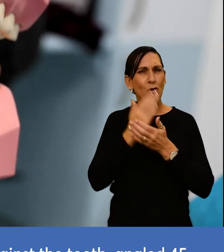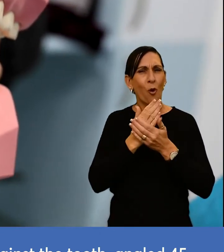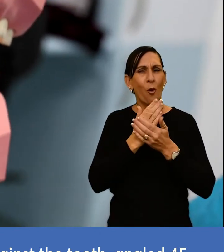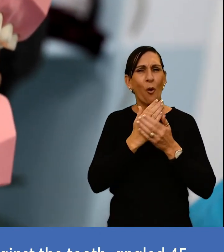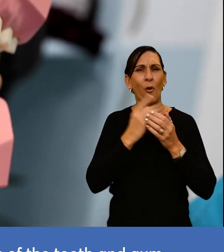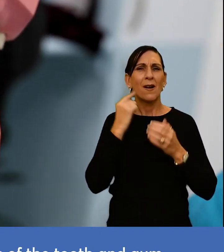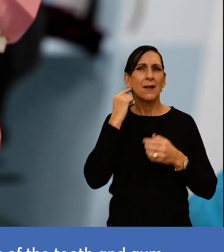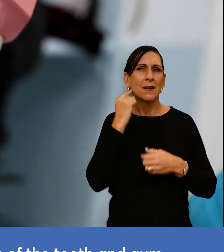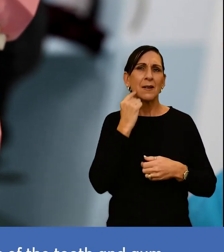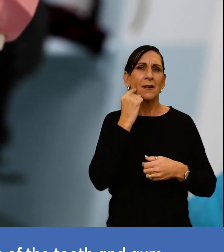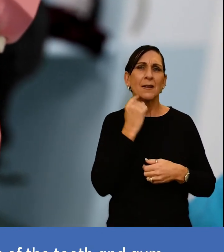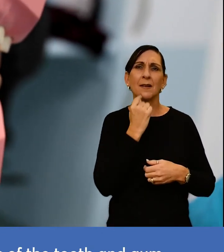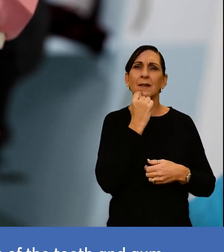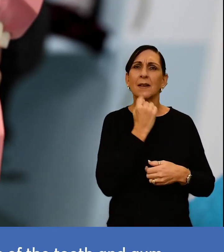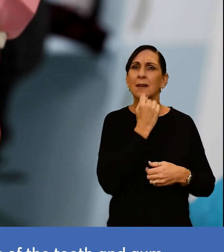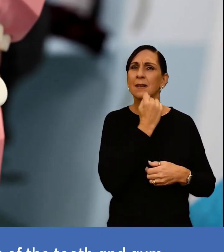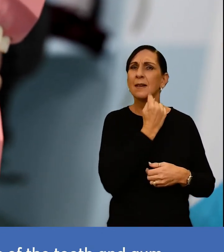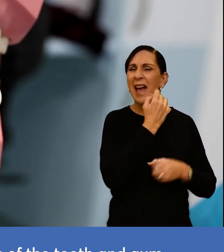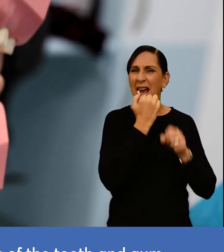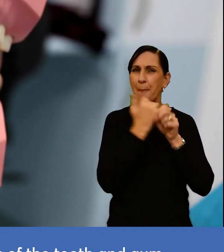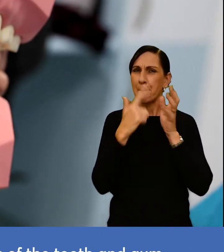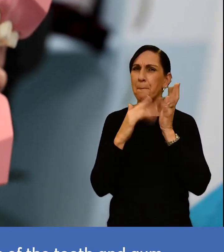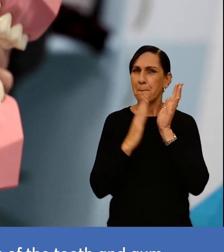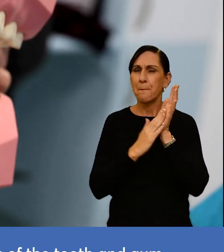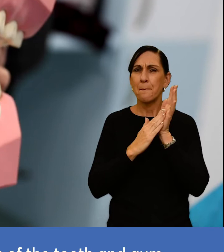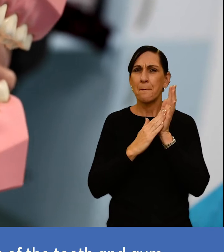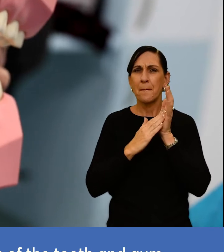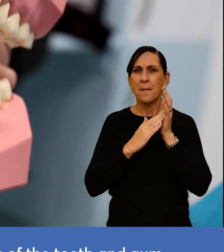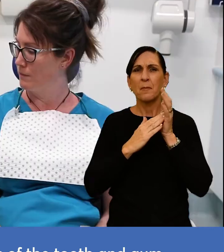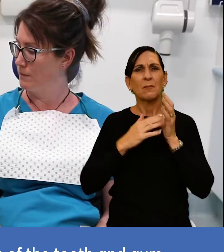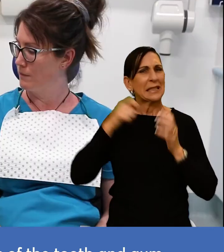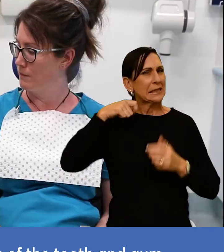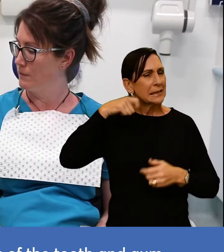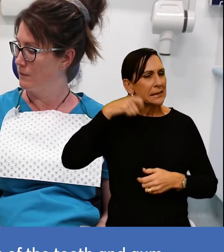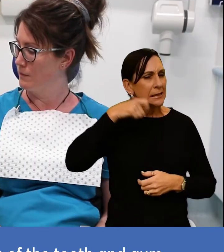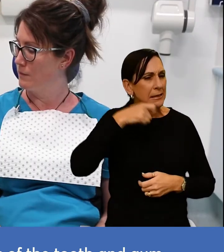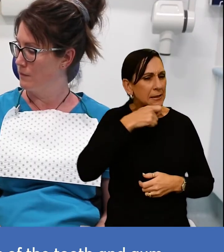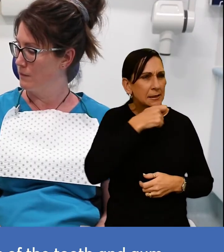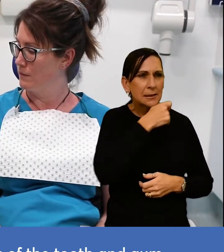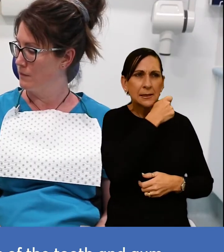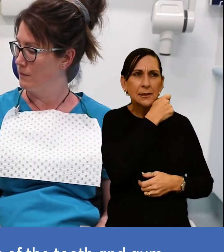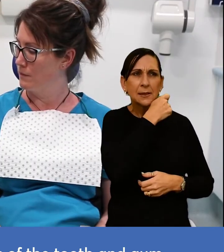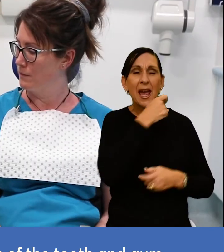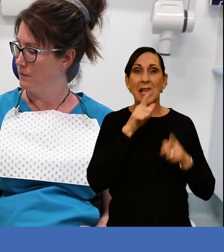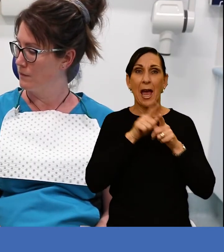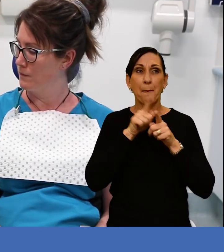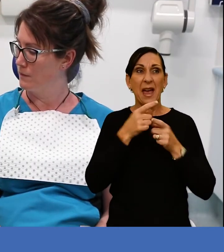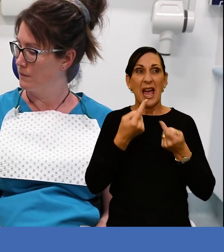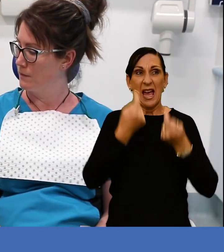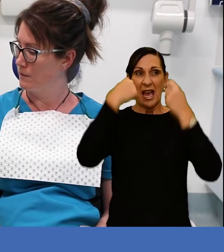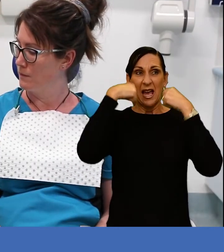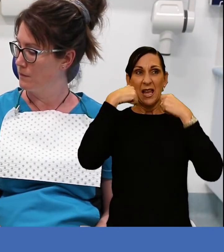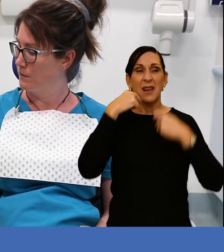bottom ones so that we're cleaning down around the margins of the tooth, of the gum down there.